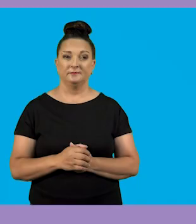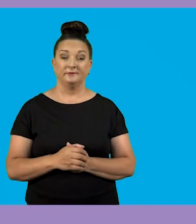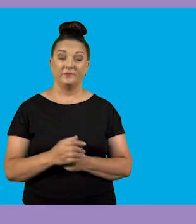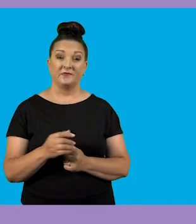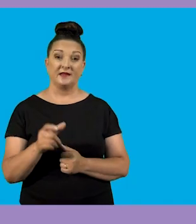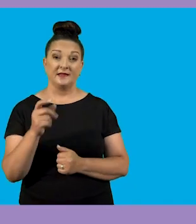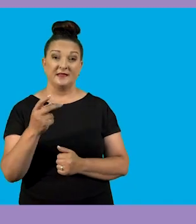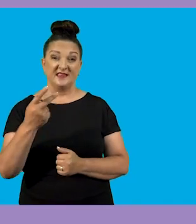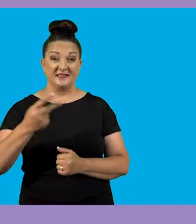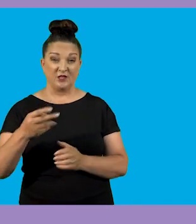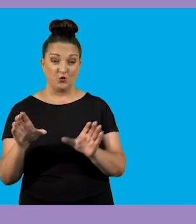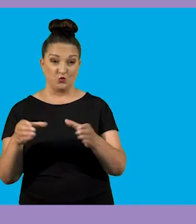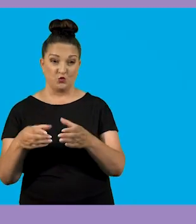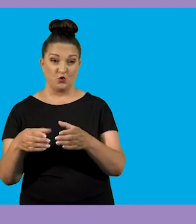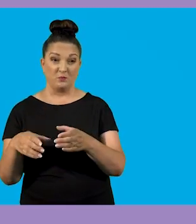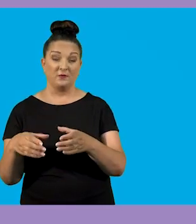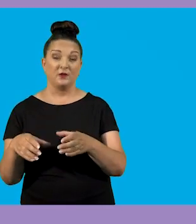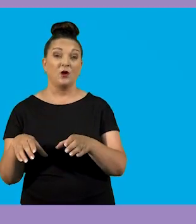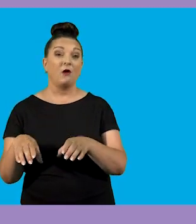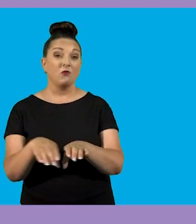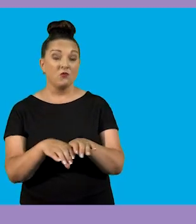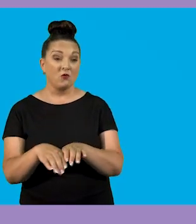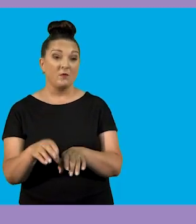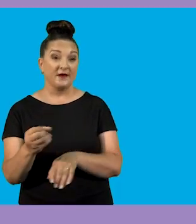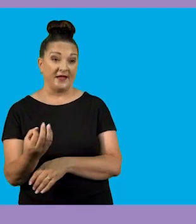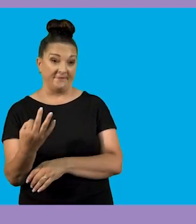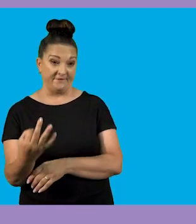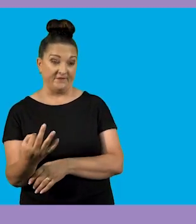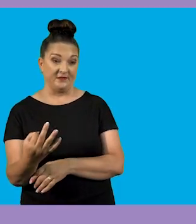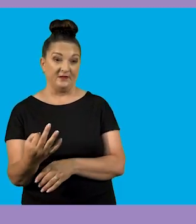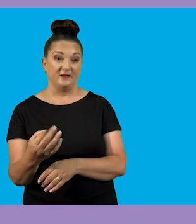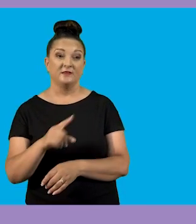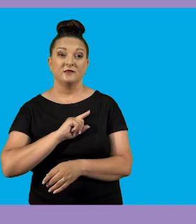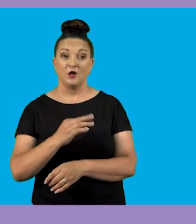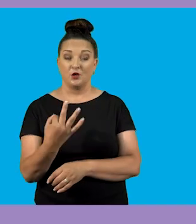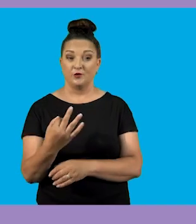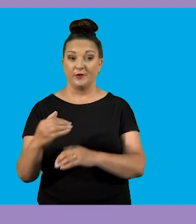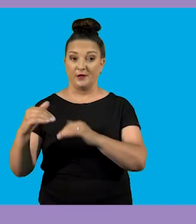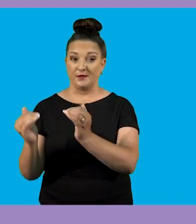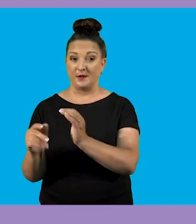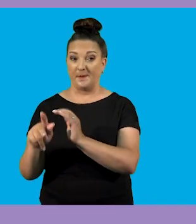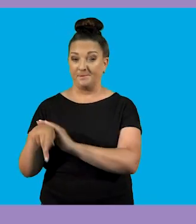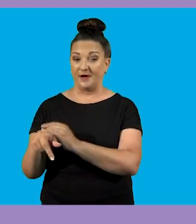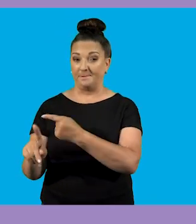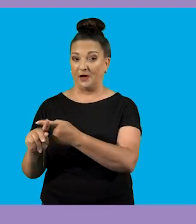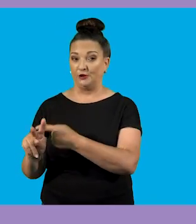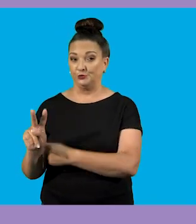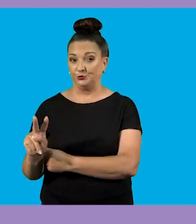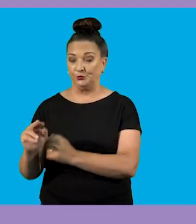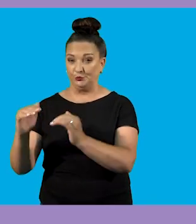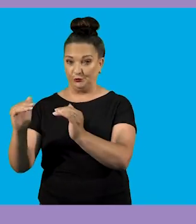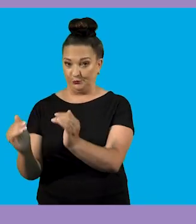And in that second group, we have a common factor of 3, and we are left with our p plus